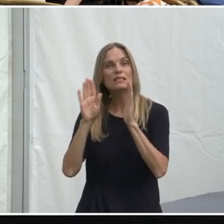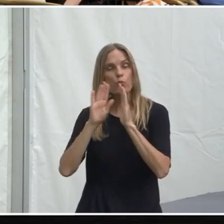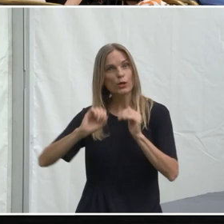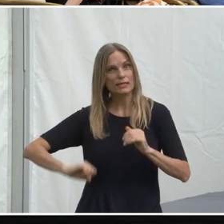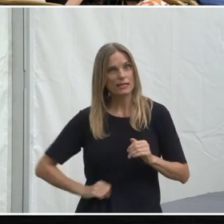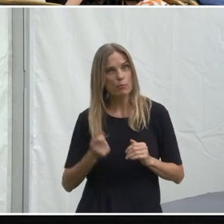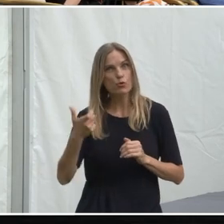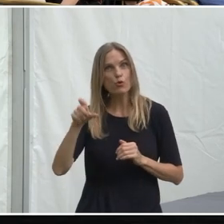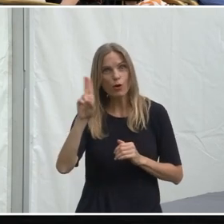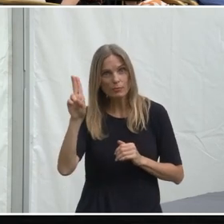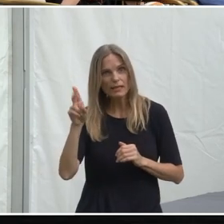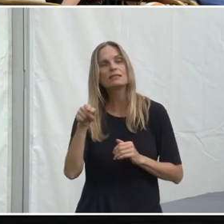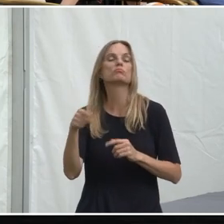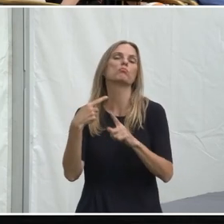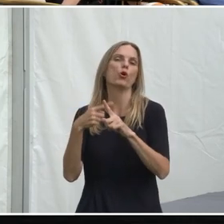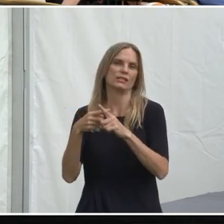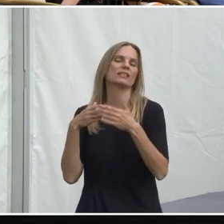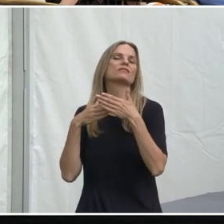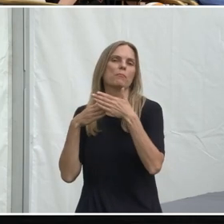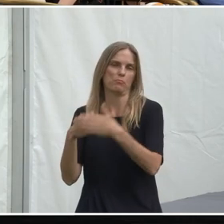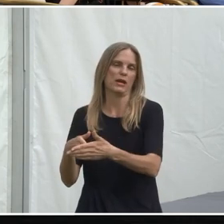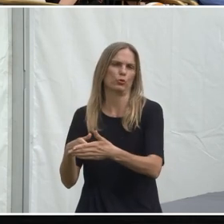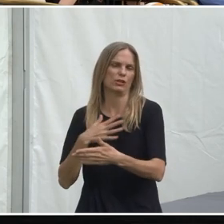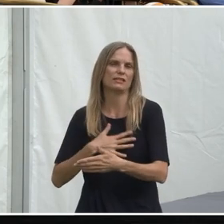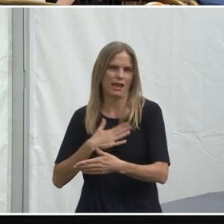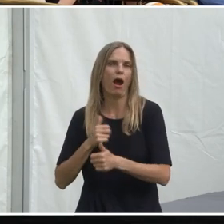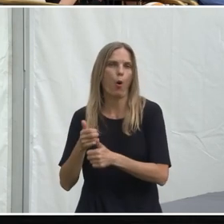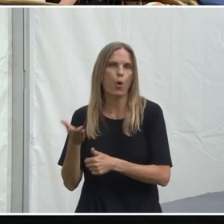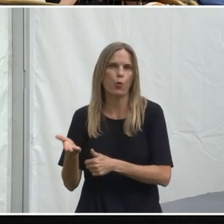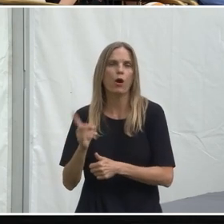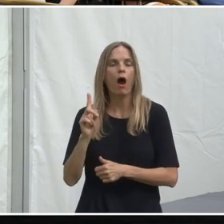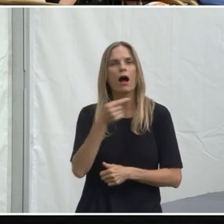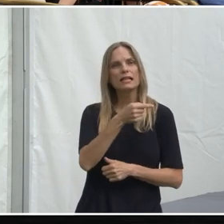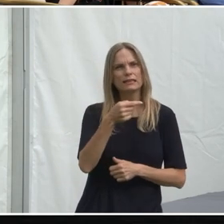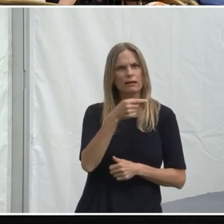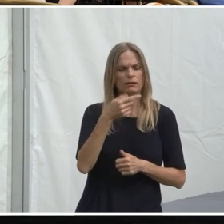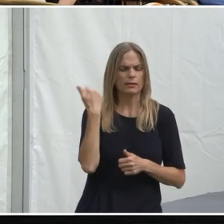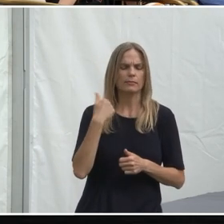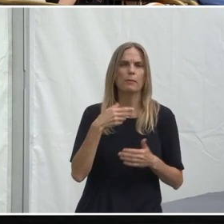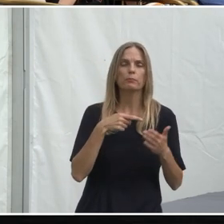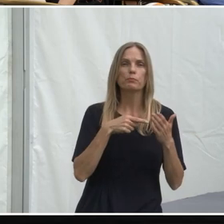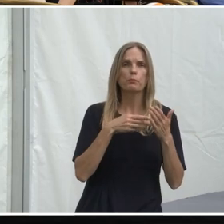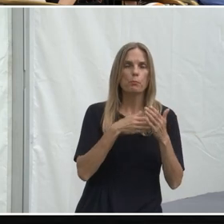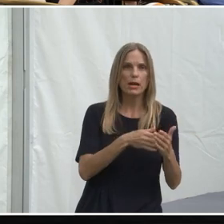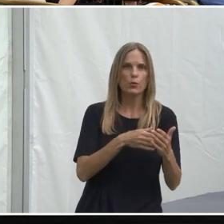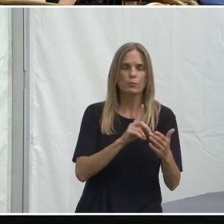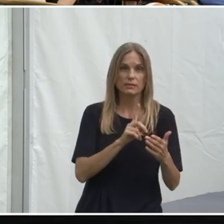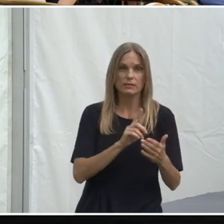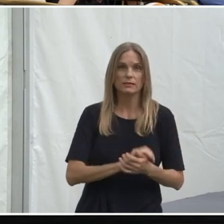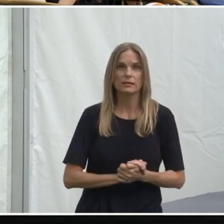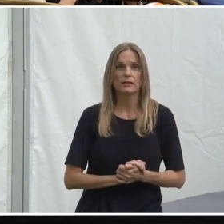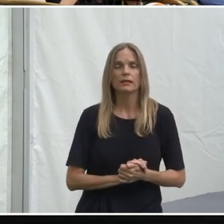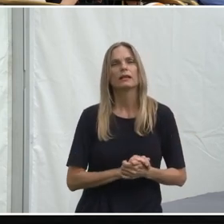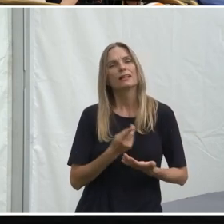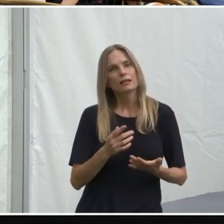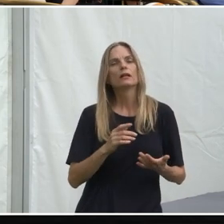on subjective well-being. But of course, there is negative impact where it can lead to misuse